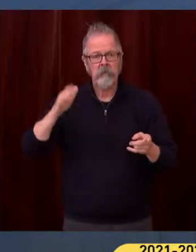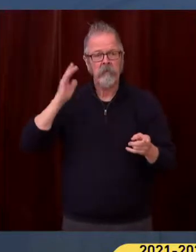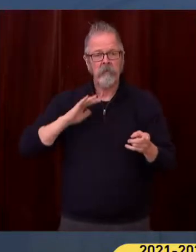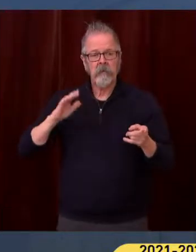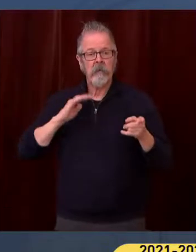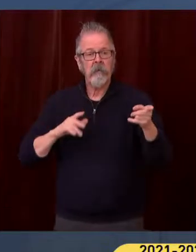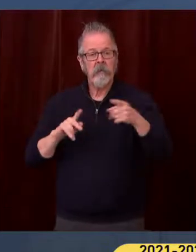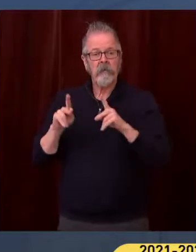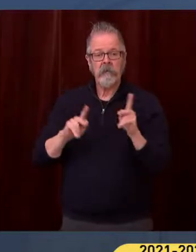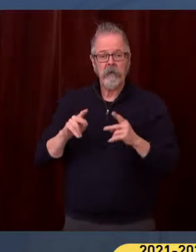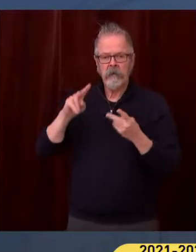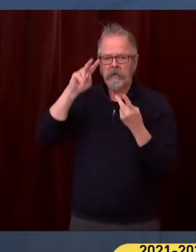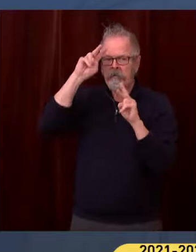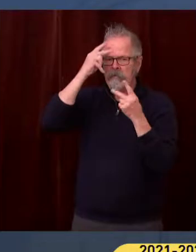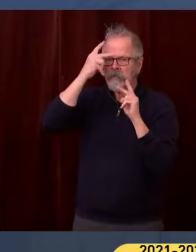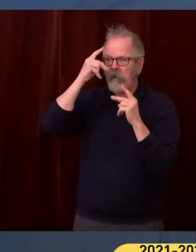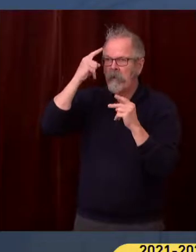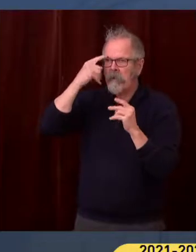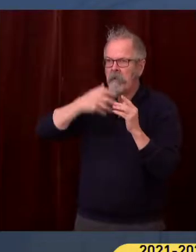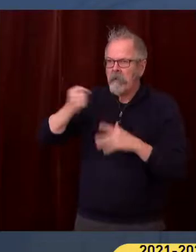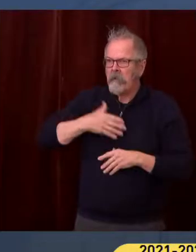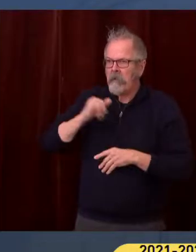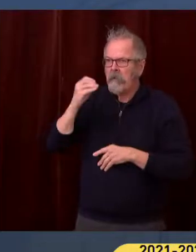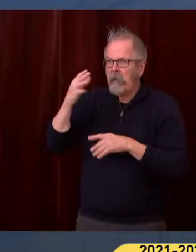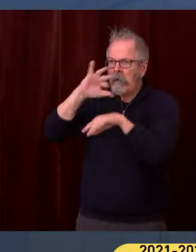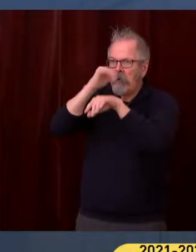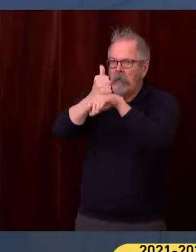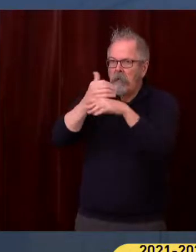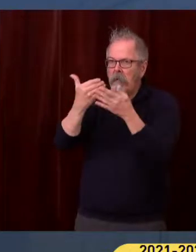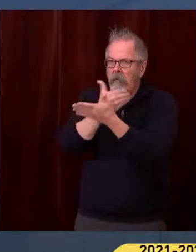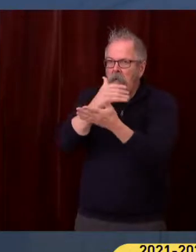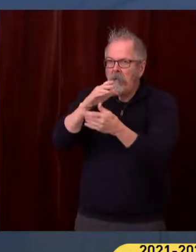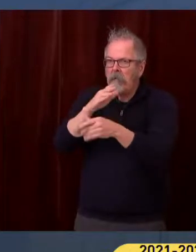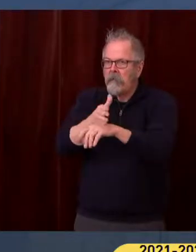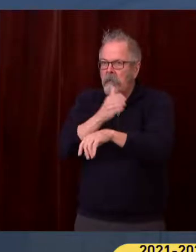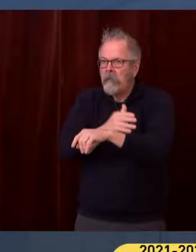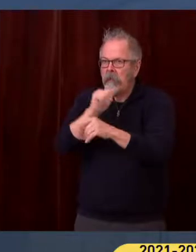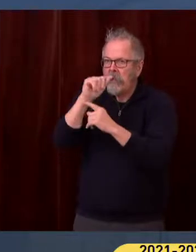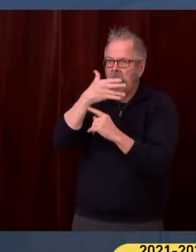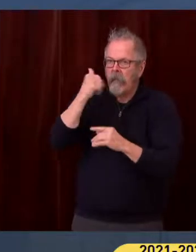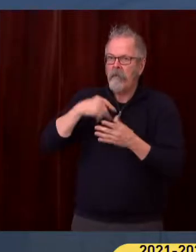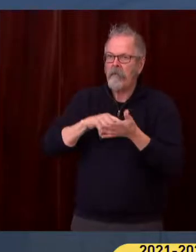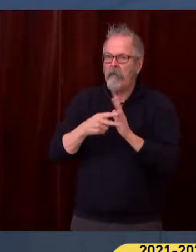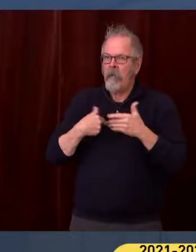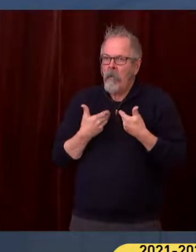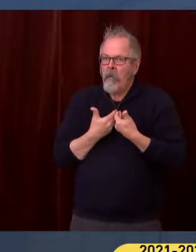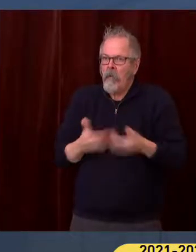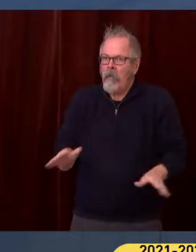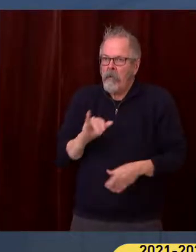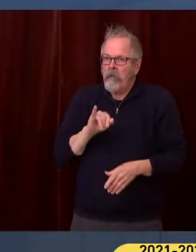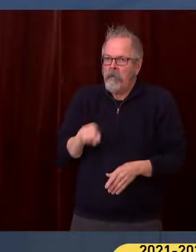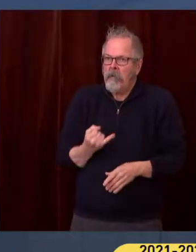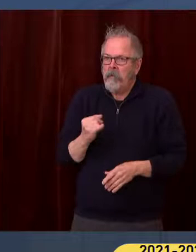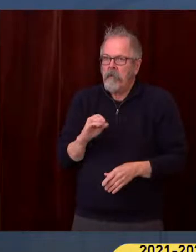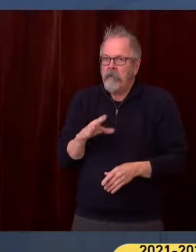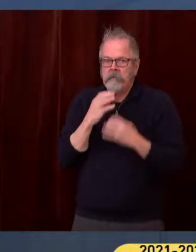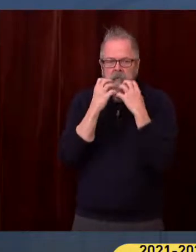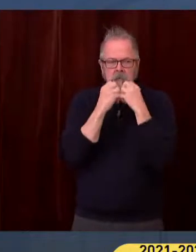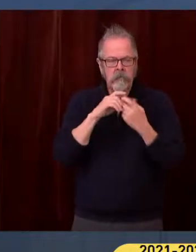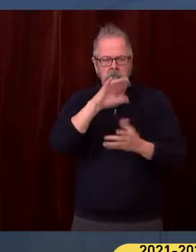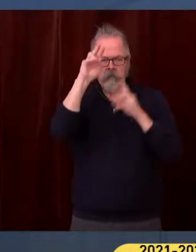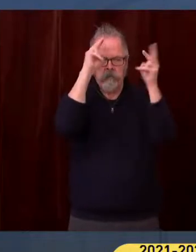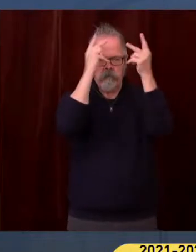for generations are not left behind. As these policies progress through the legislative process,